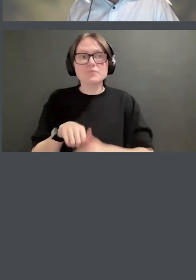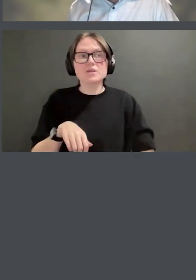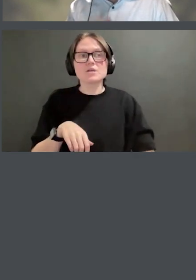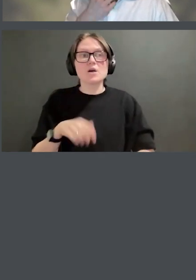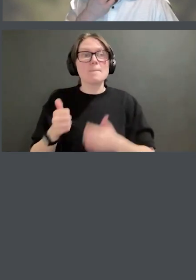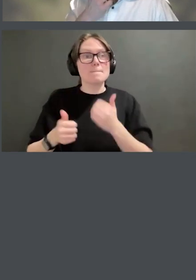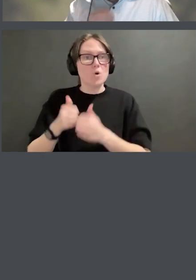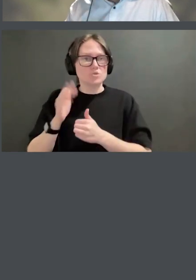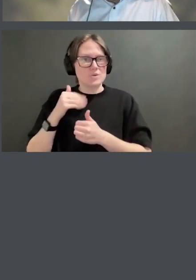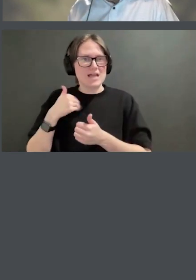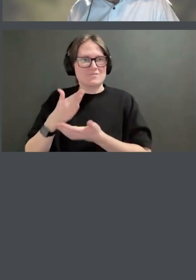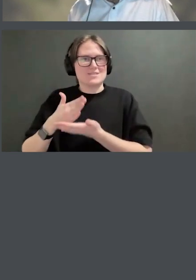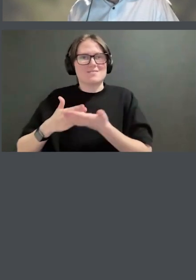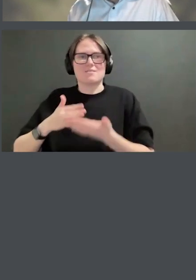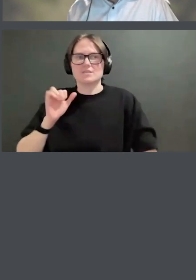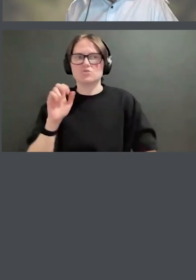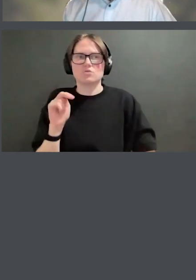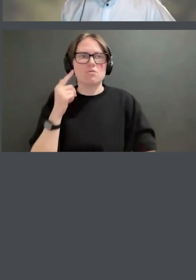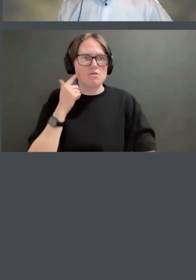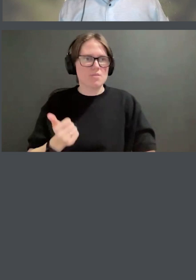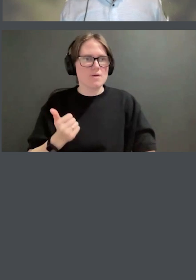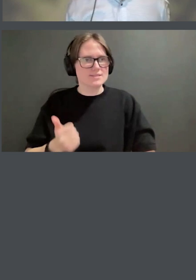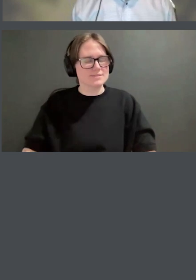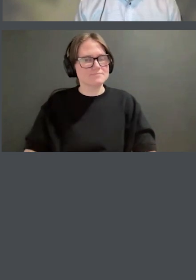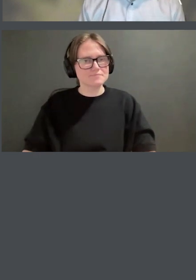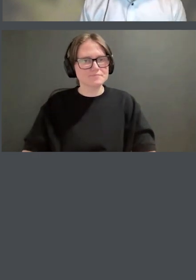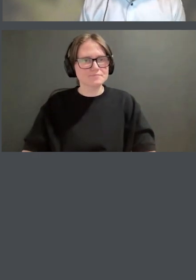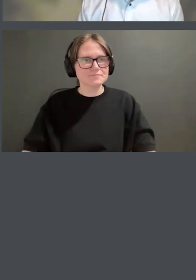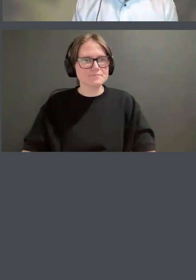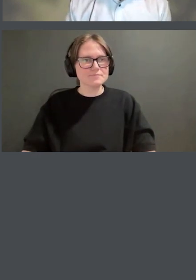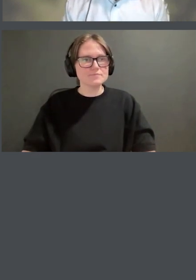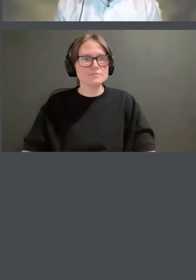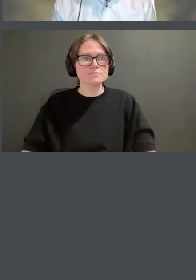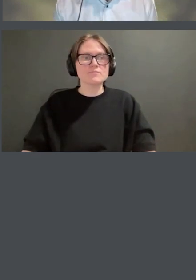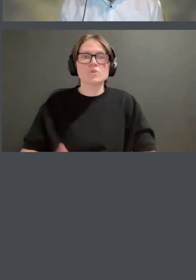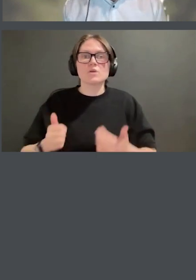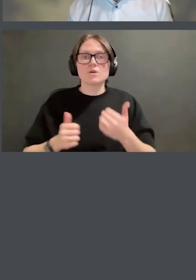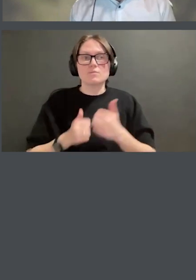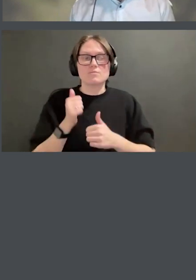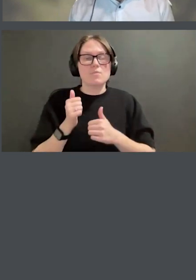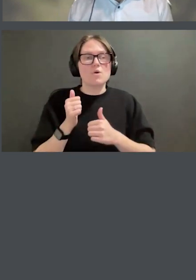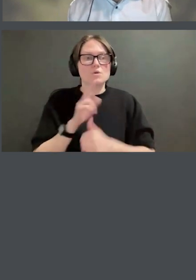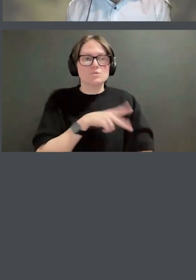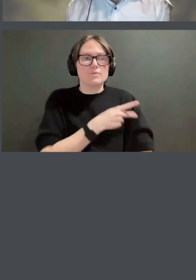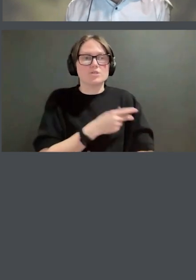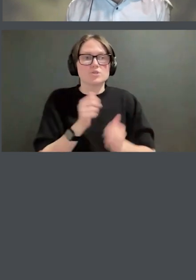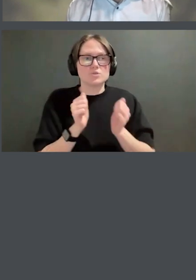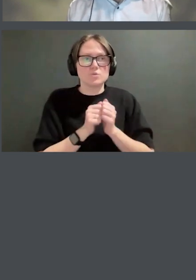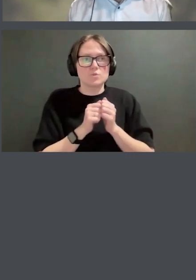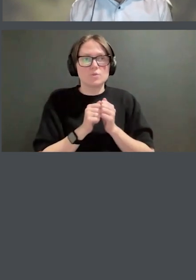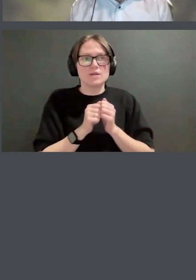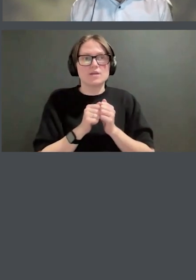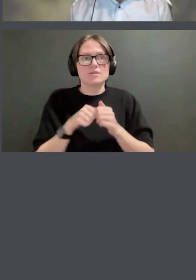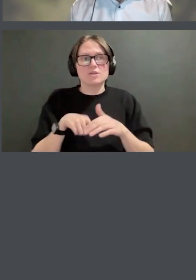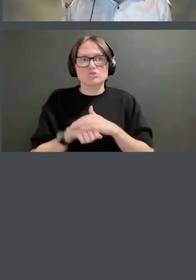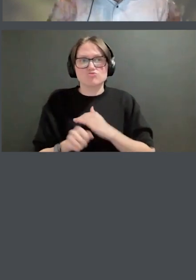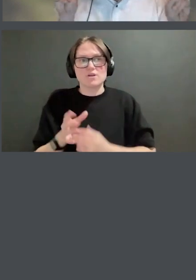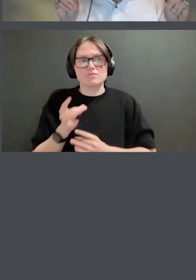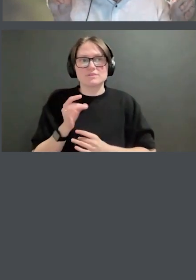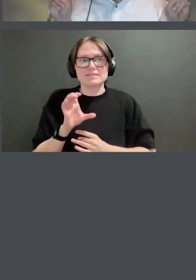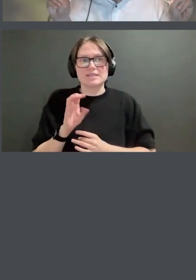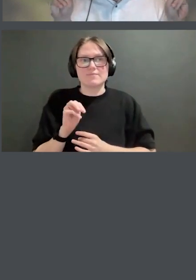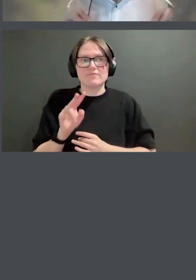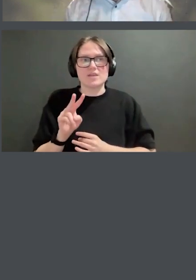degree of sensorineural hearing loss. But the majority of patients with congenital CMV are